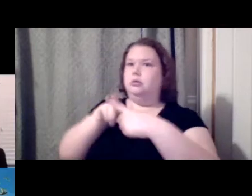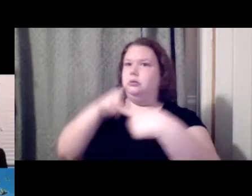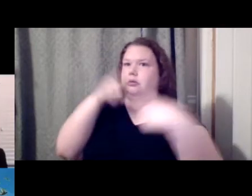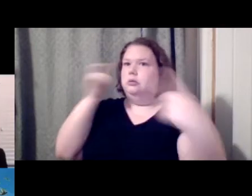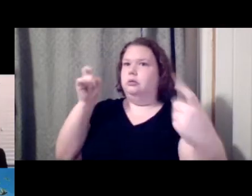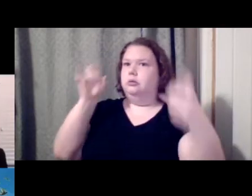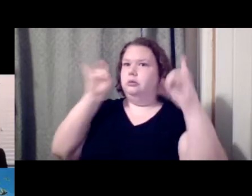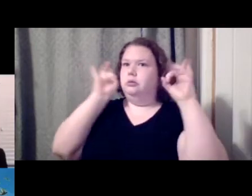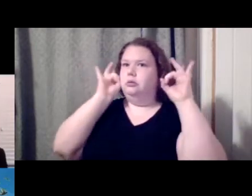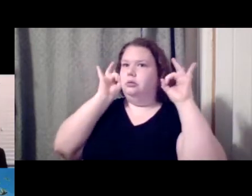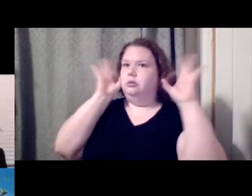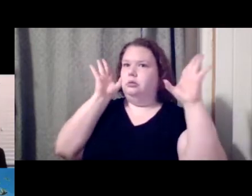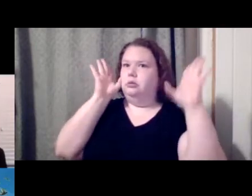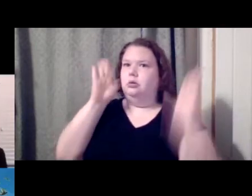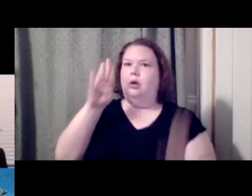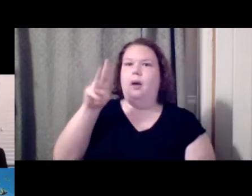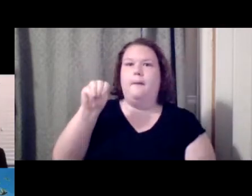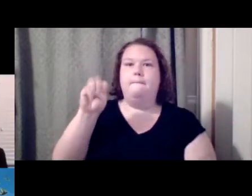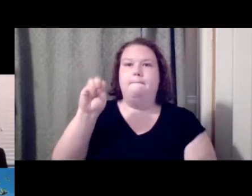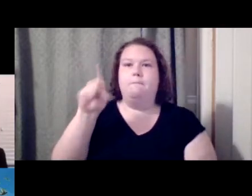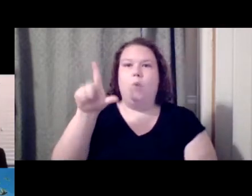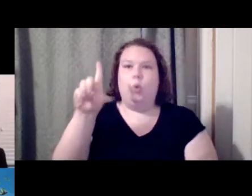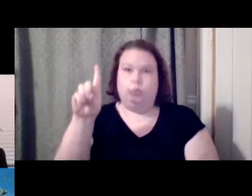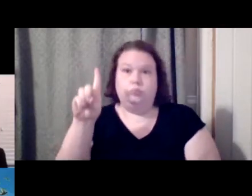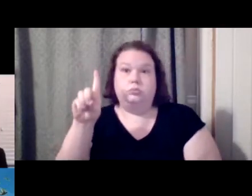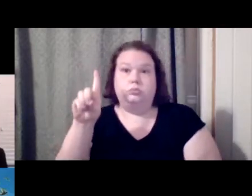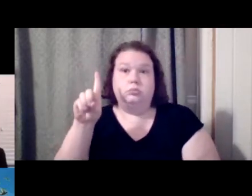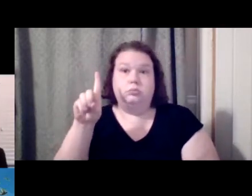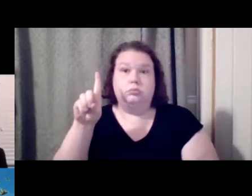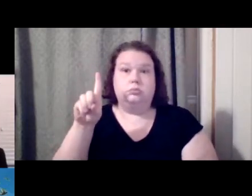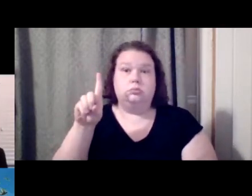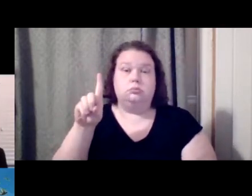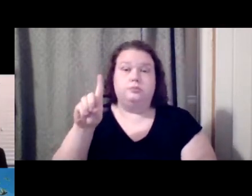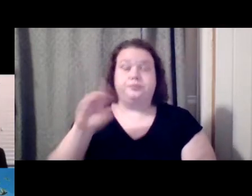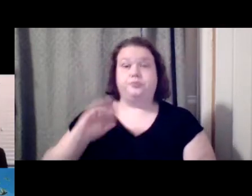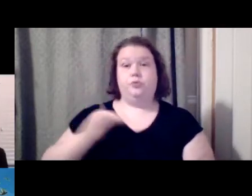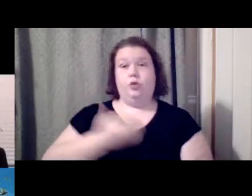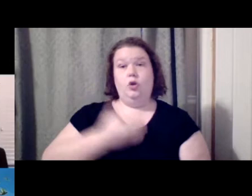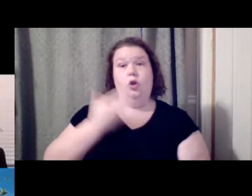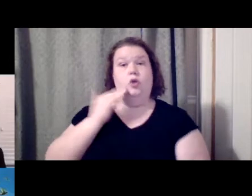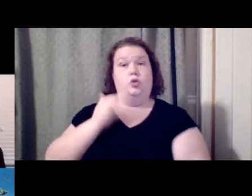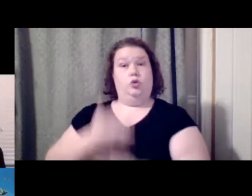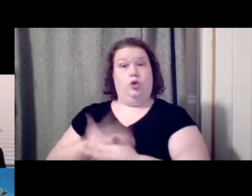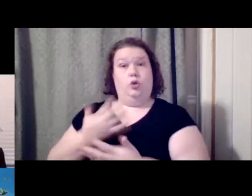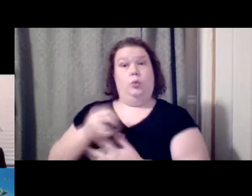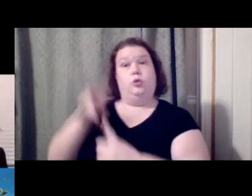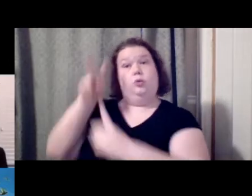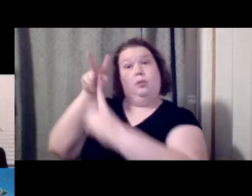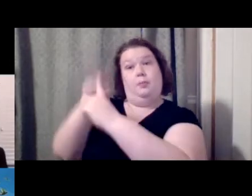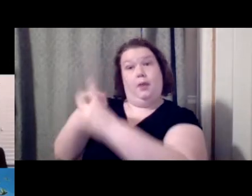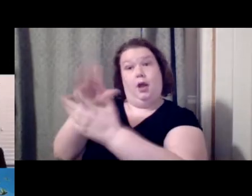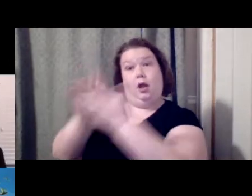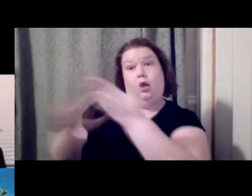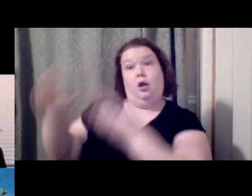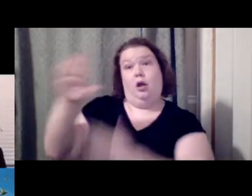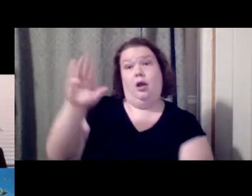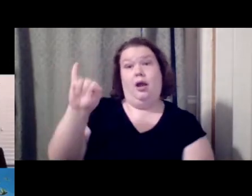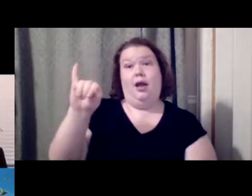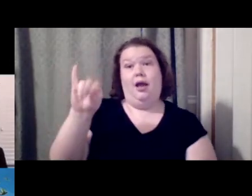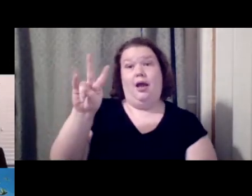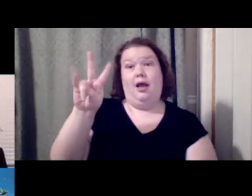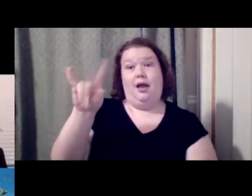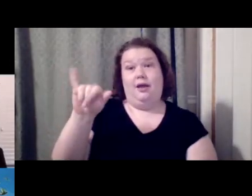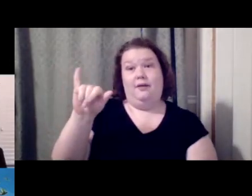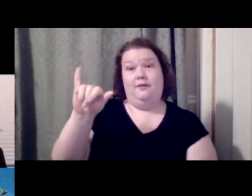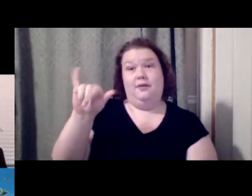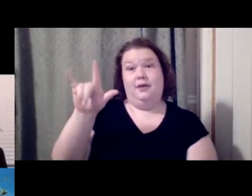we're looking at our daughter wants to apply to Ivy League. Well, we're a little bit concerned about the